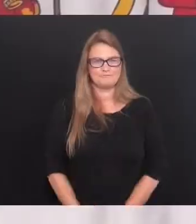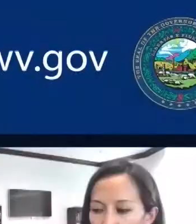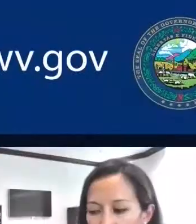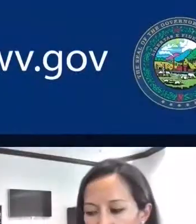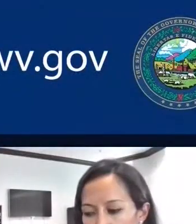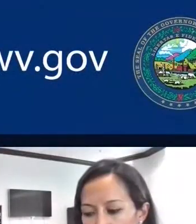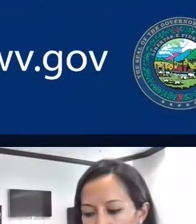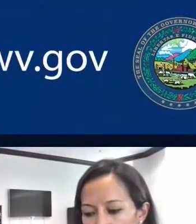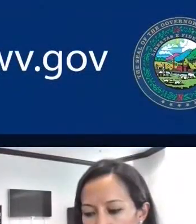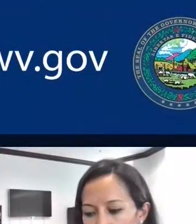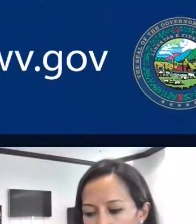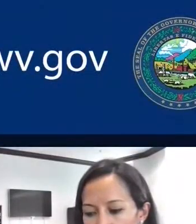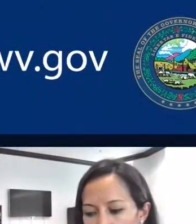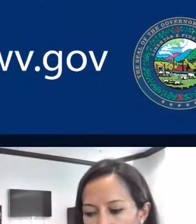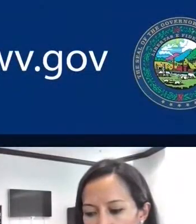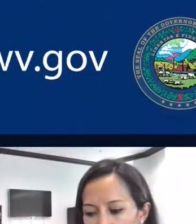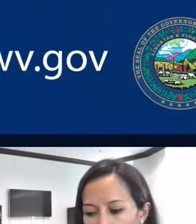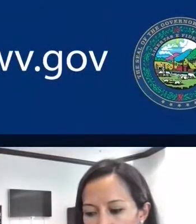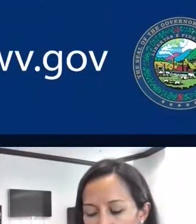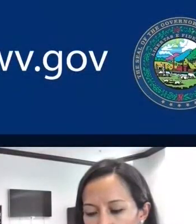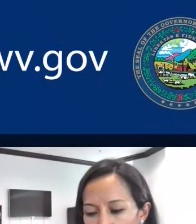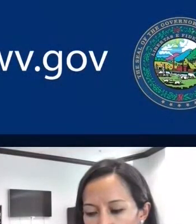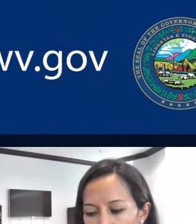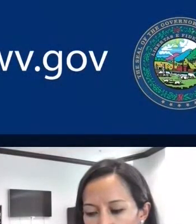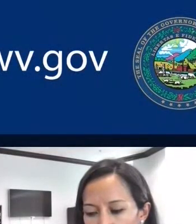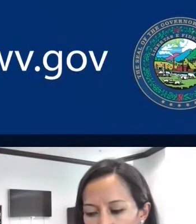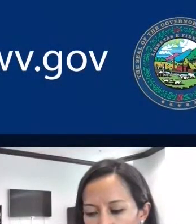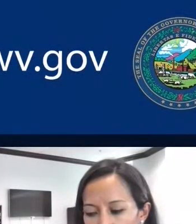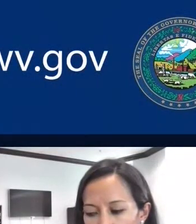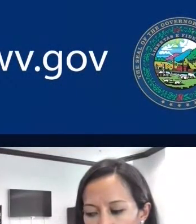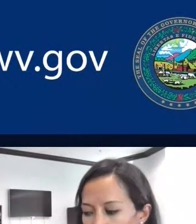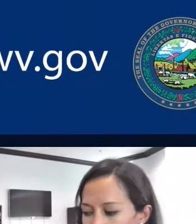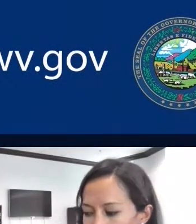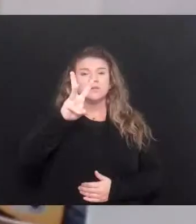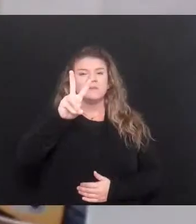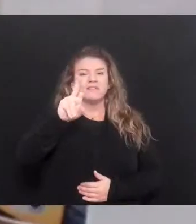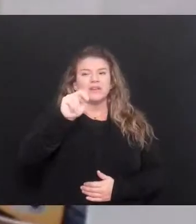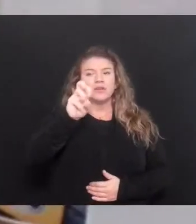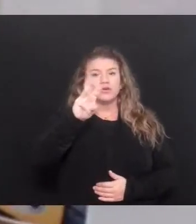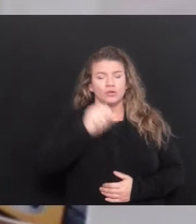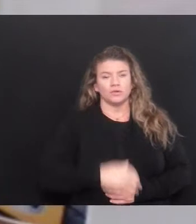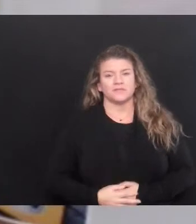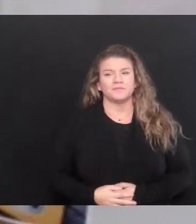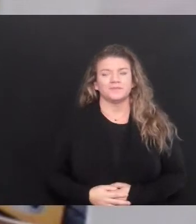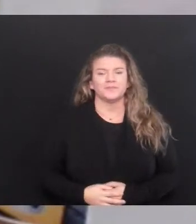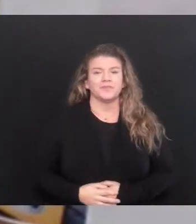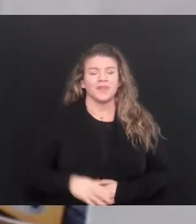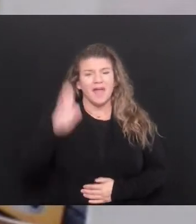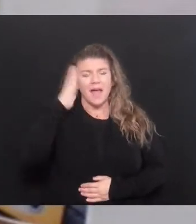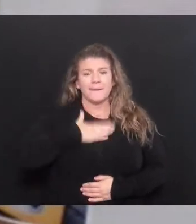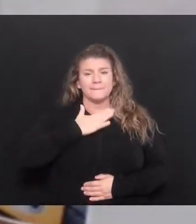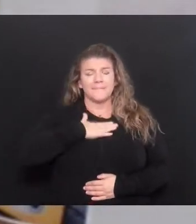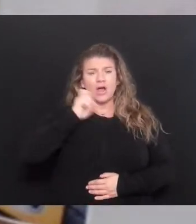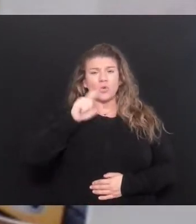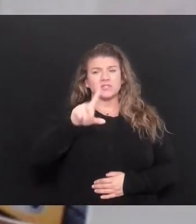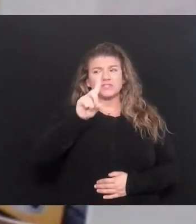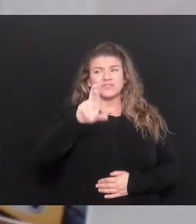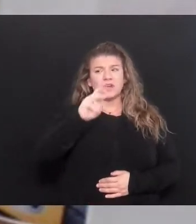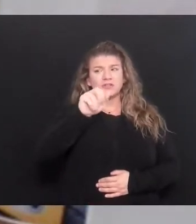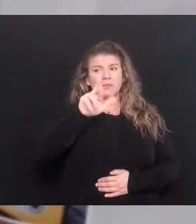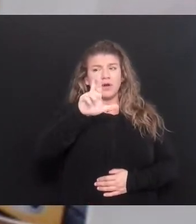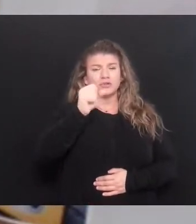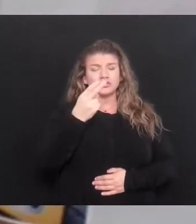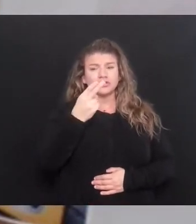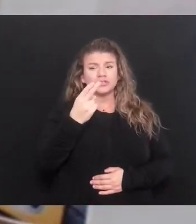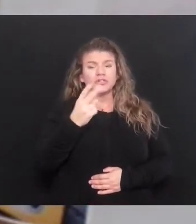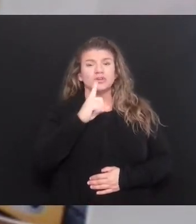All right, thank you, Aaron. Next to Charles Young with WV News. Hi, this is Charles Young with WV News. My question is for Dr. Marsh.